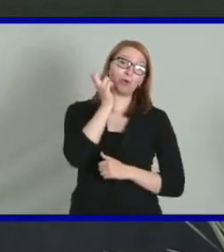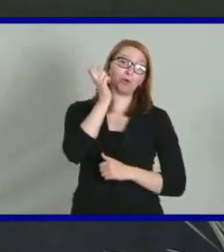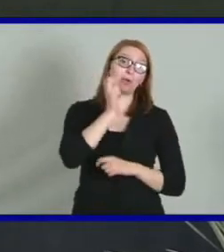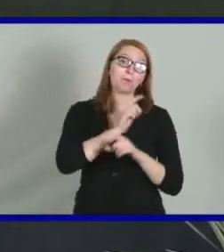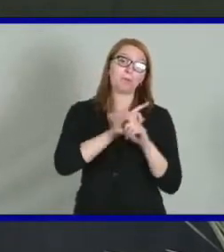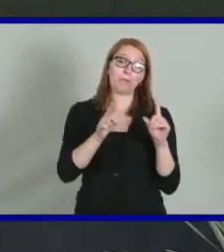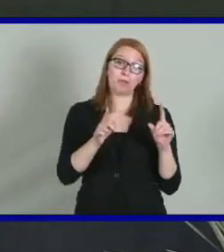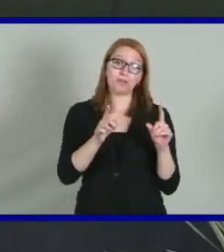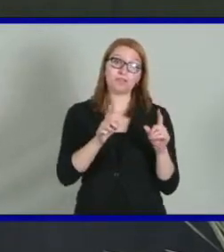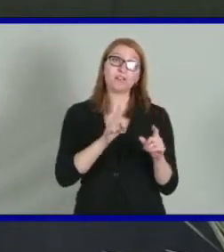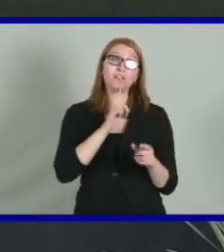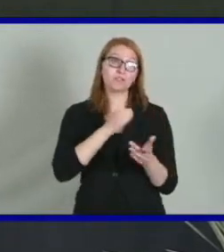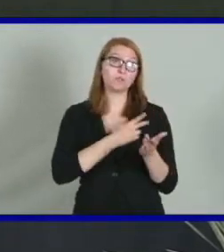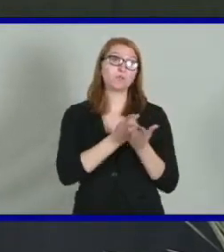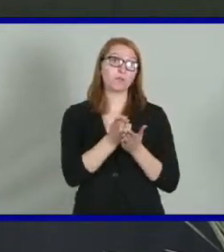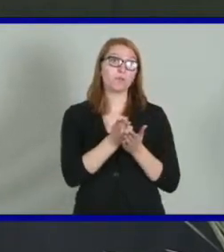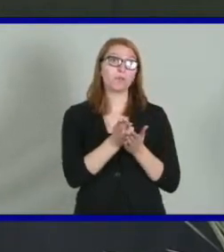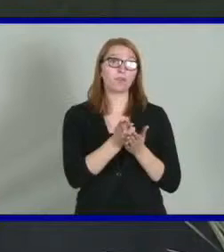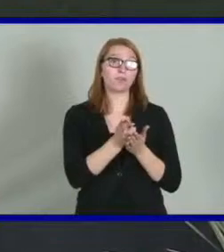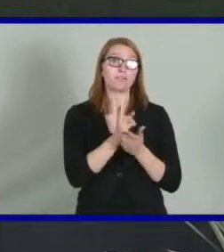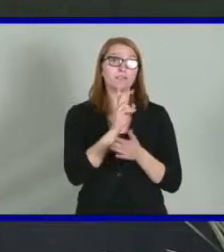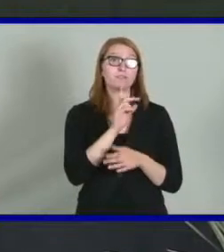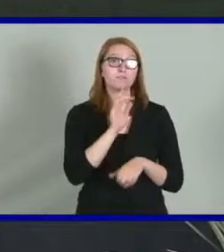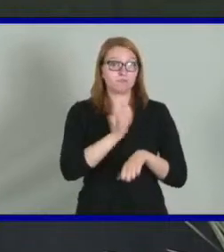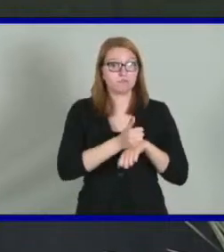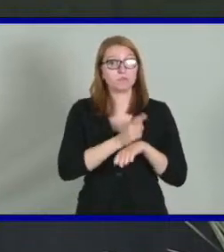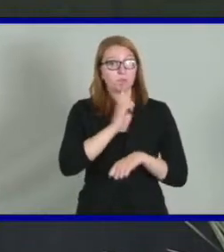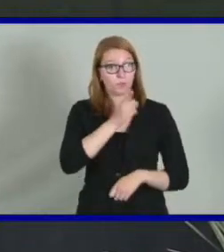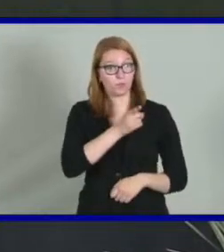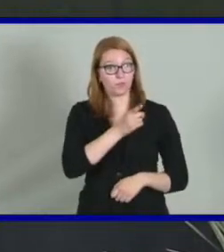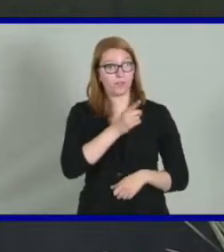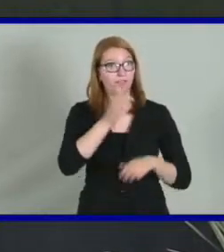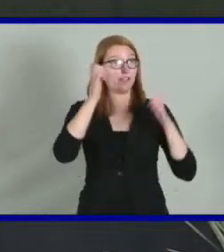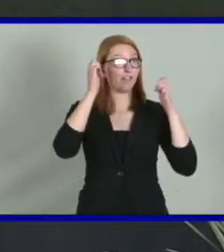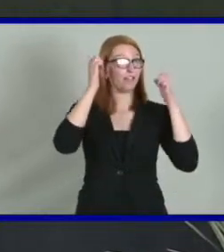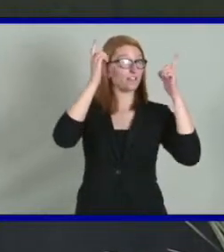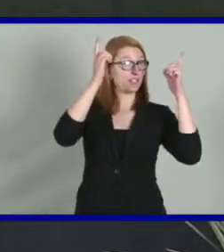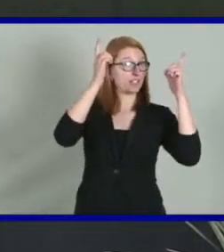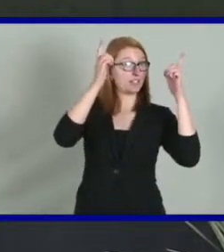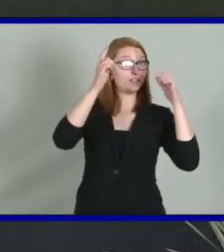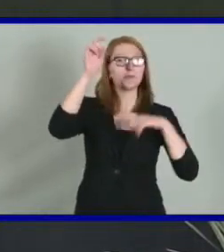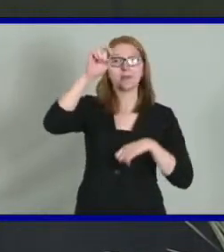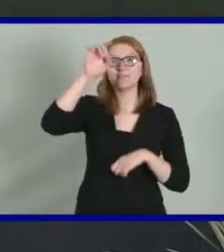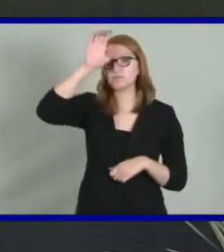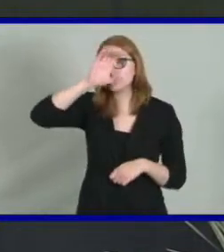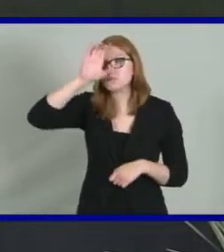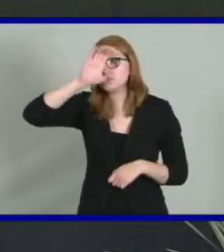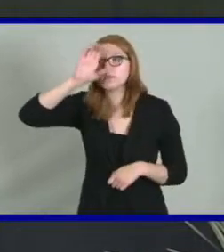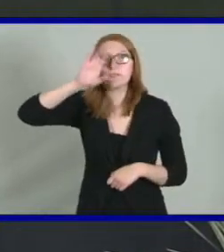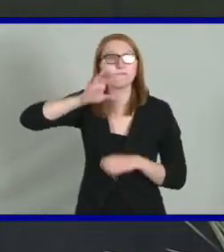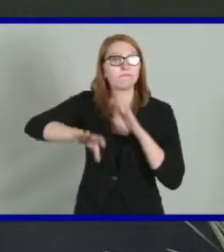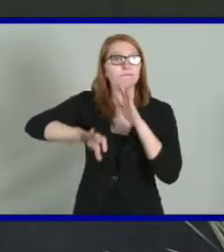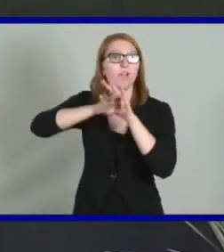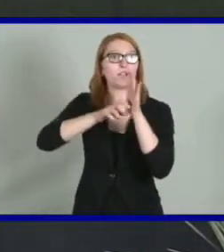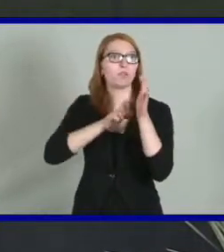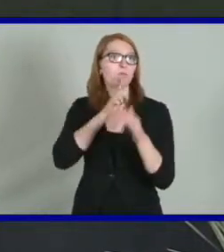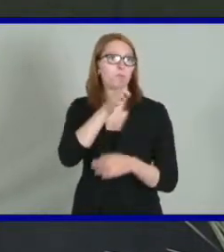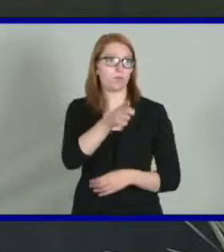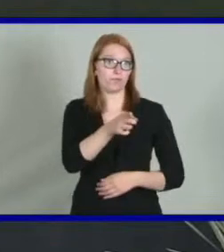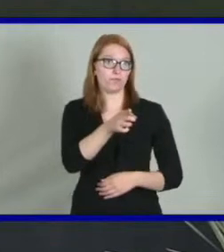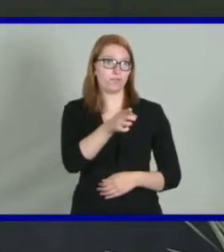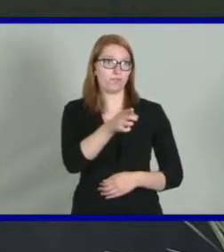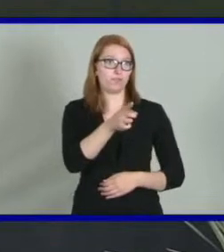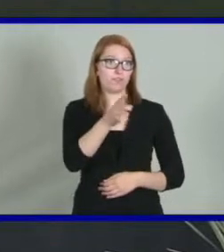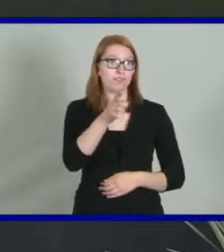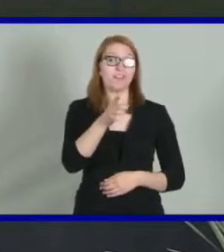truth. An educated person is obligated to seek it. An educated person is